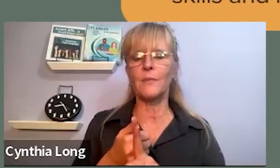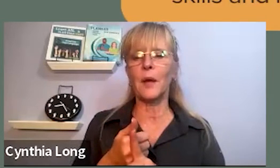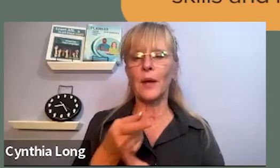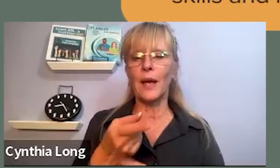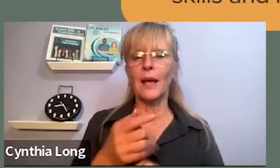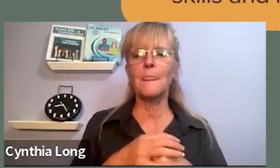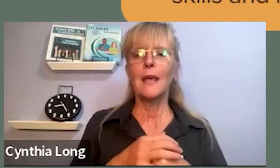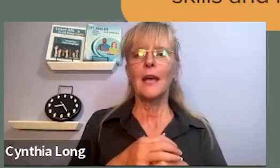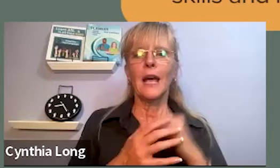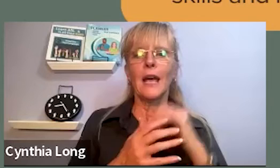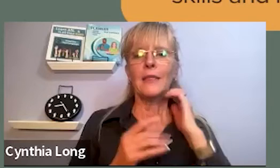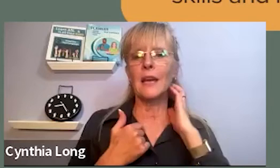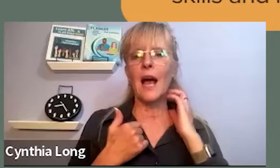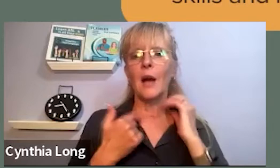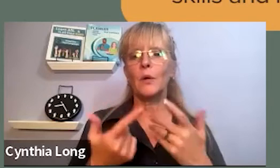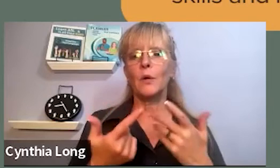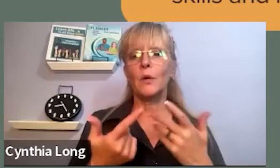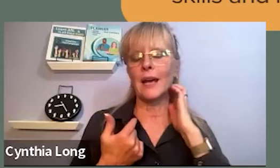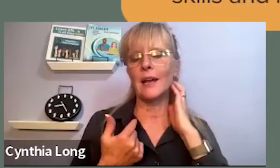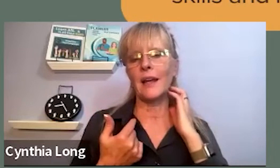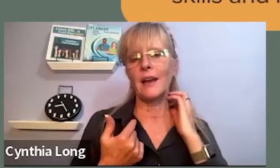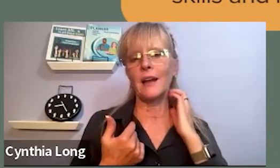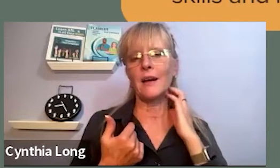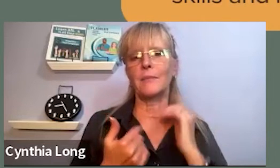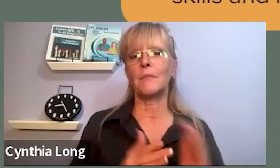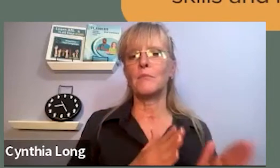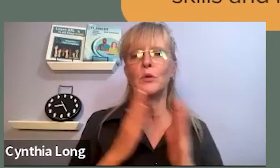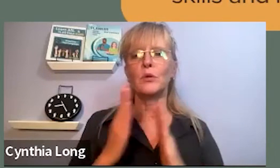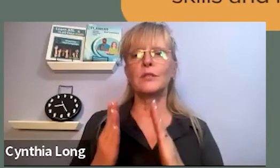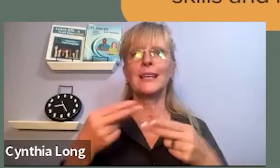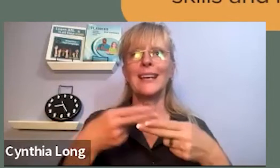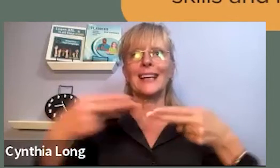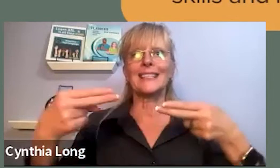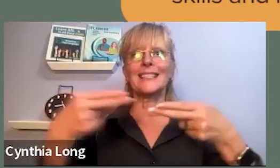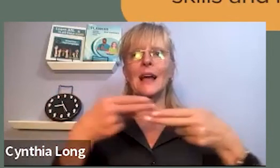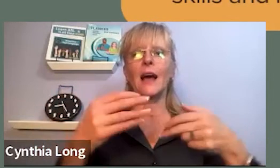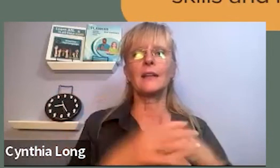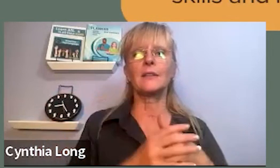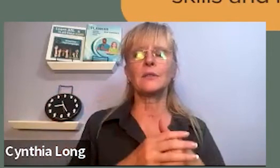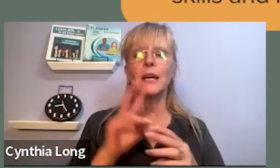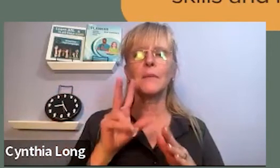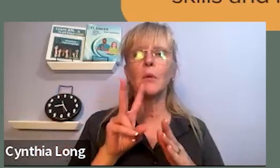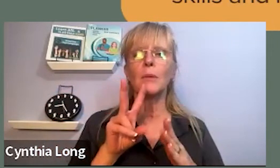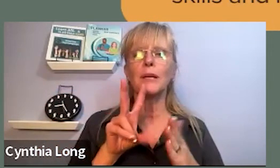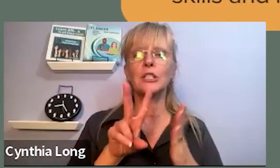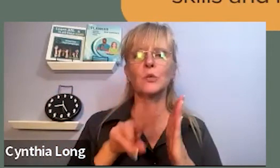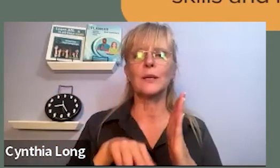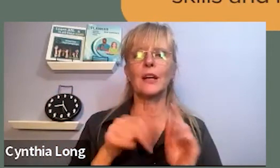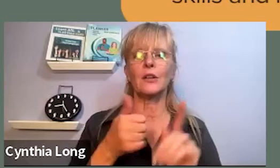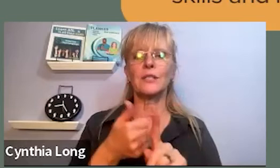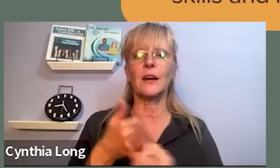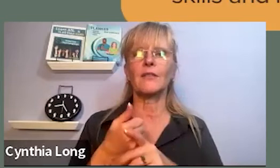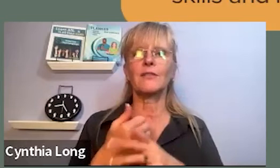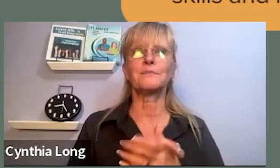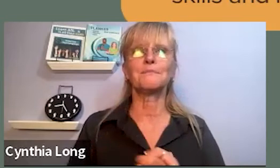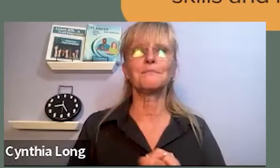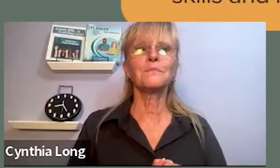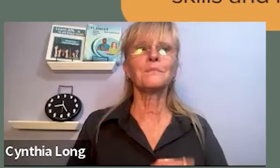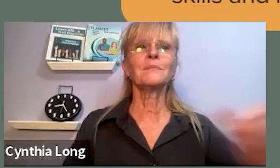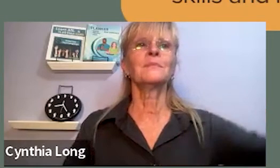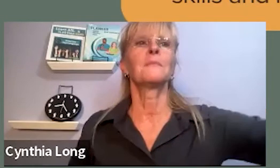yourself. Okay, and then I will go ahead and move to the next slide. So take a moment and just read that